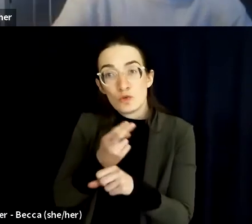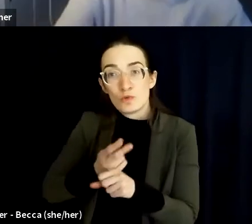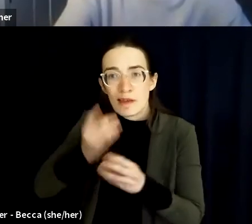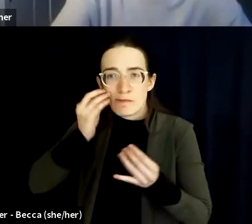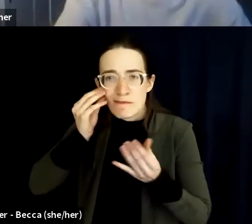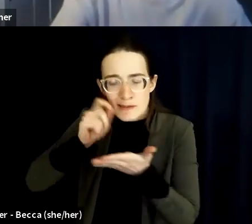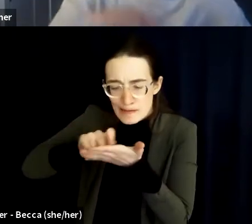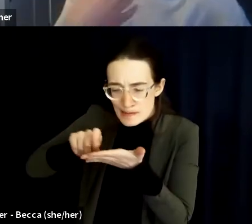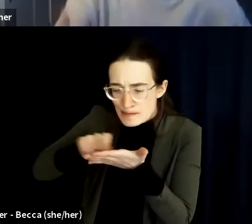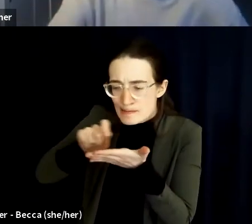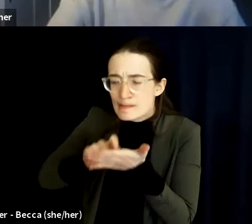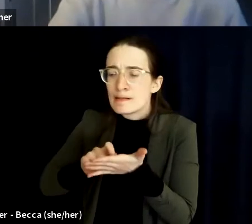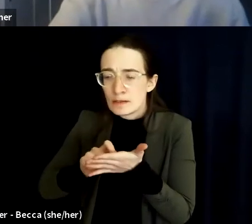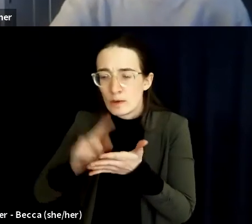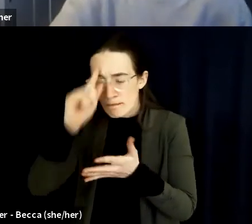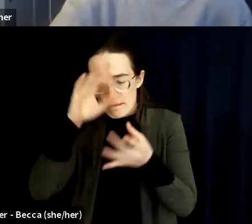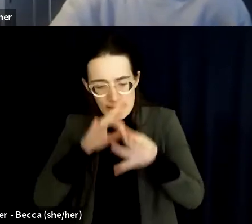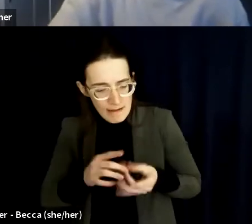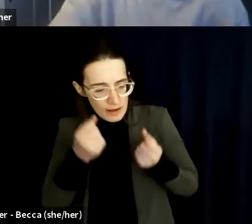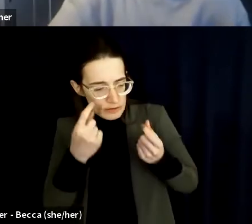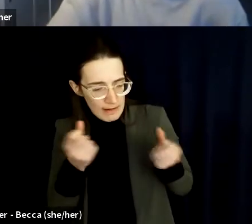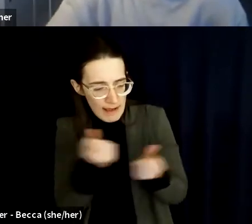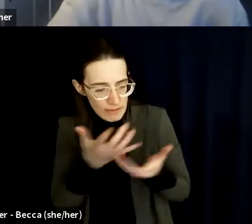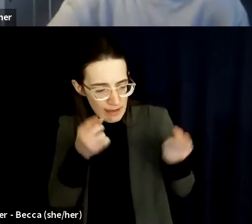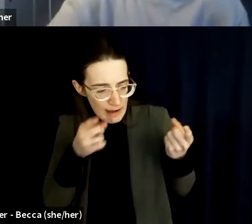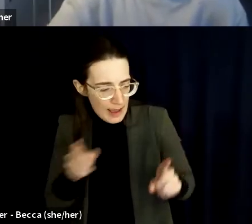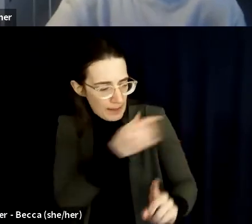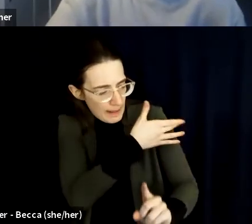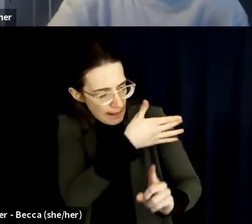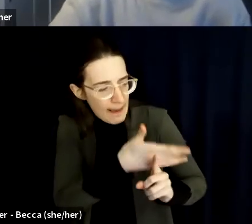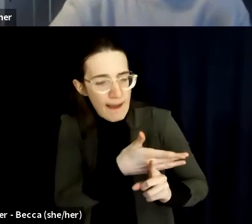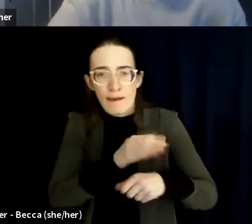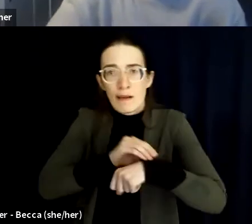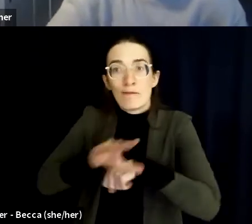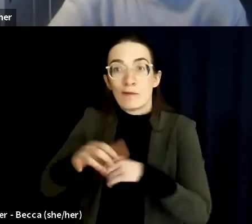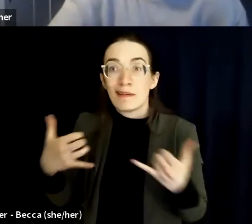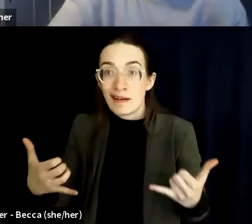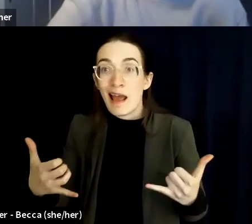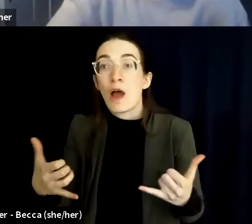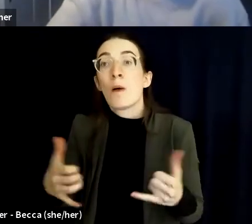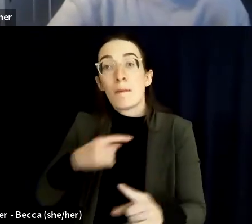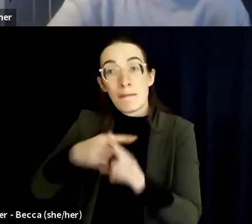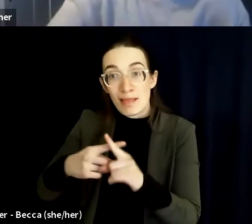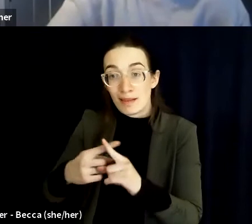mindfully understand how those things that have happened in the past inform where we are now and where we want to go.